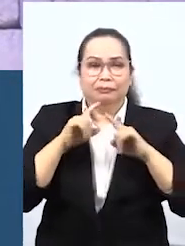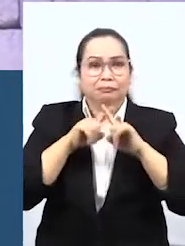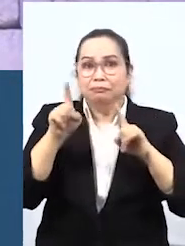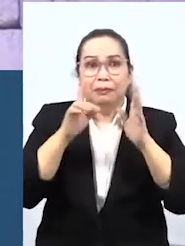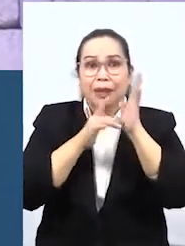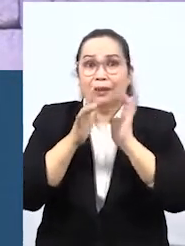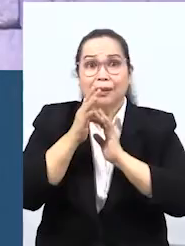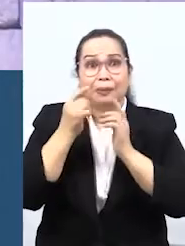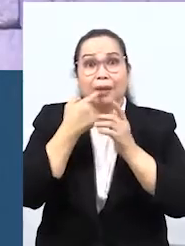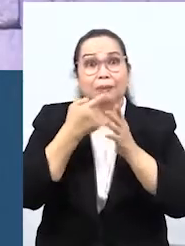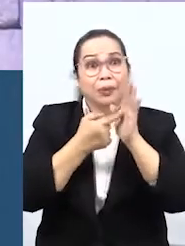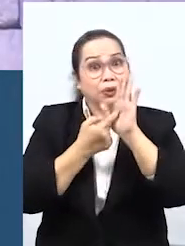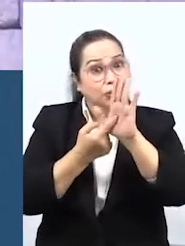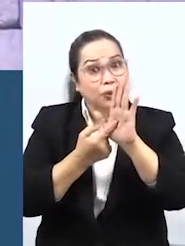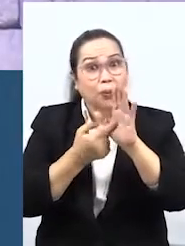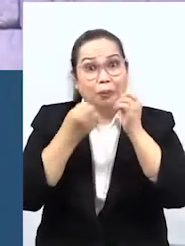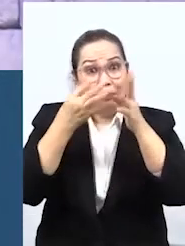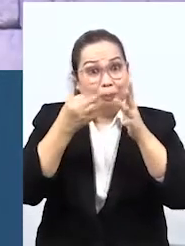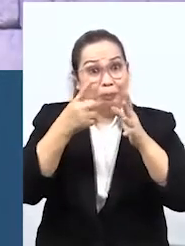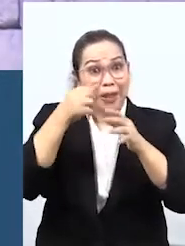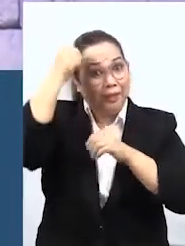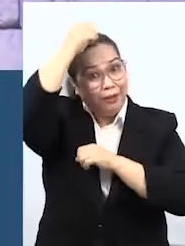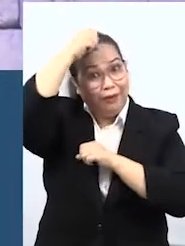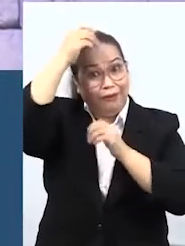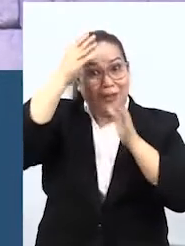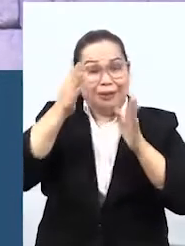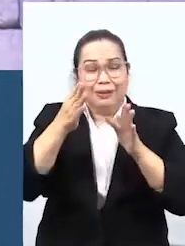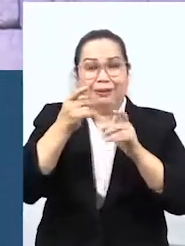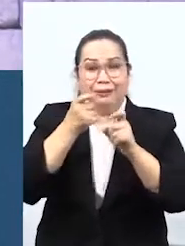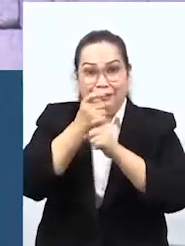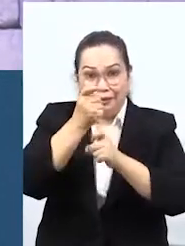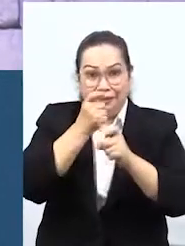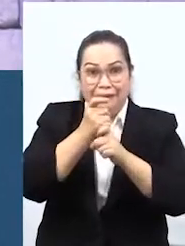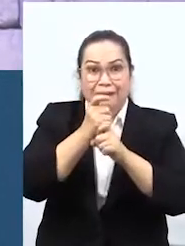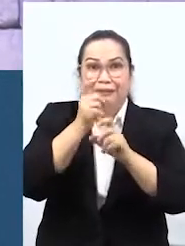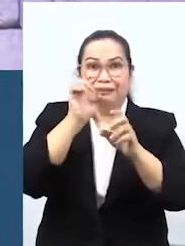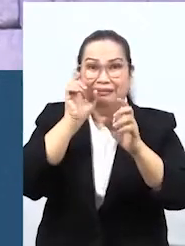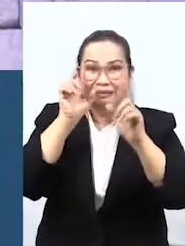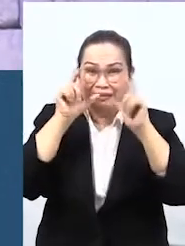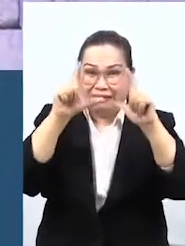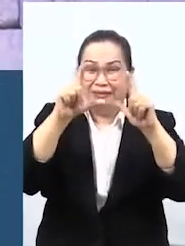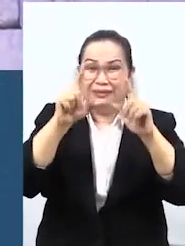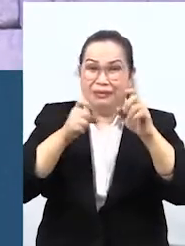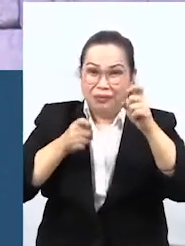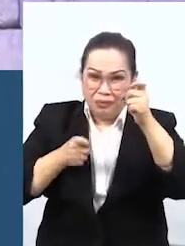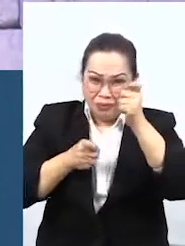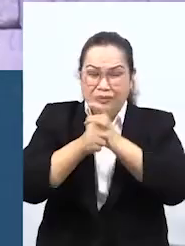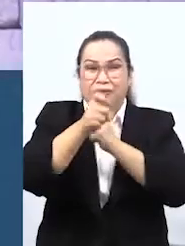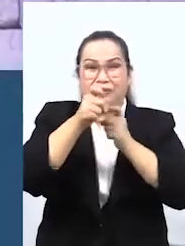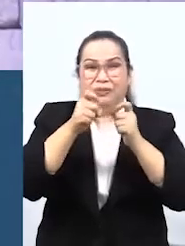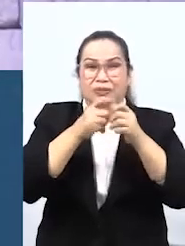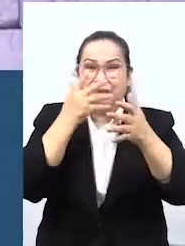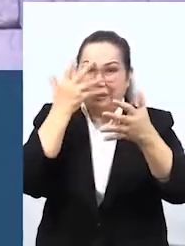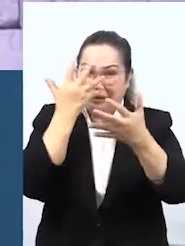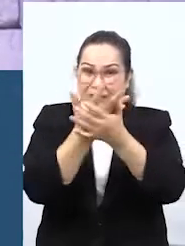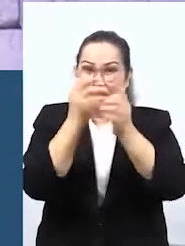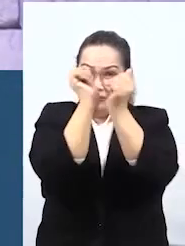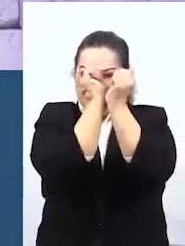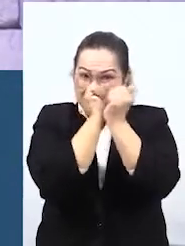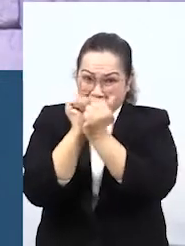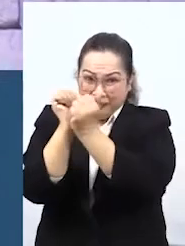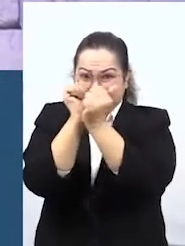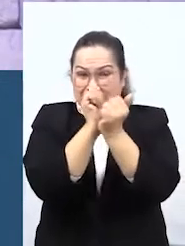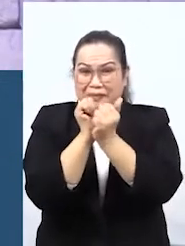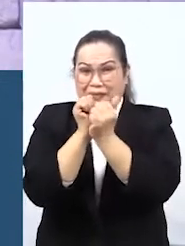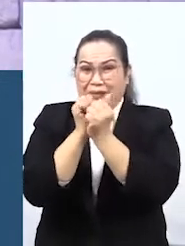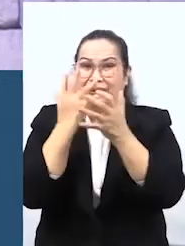Bible shows us that many of the sa were tortured They were marck They were sc They were put in chains They were